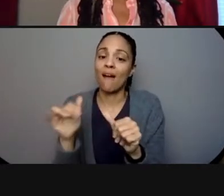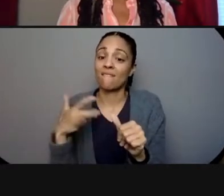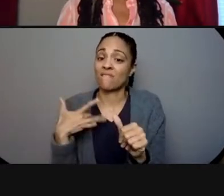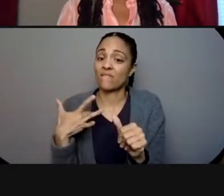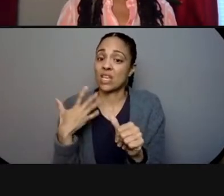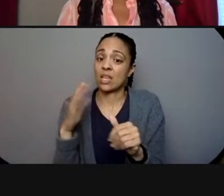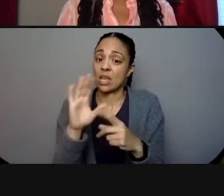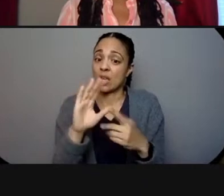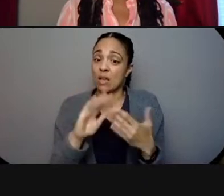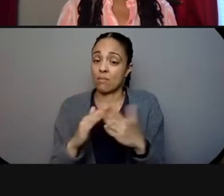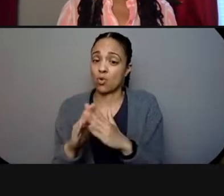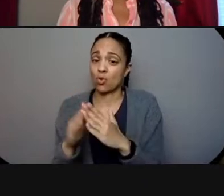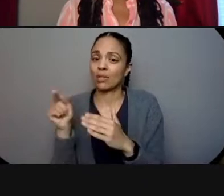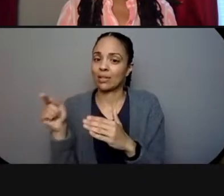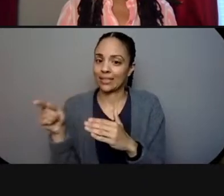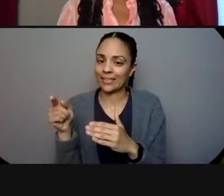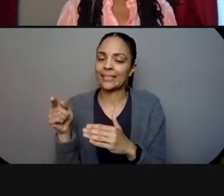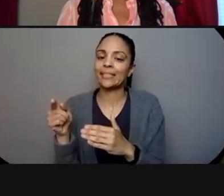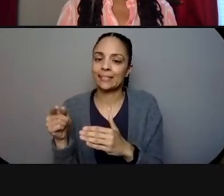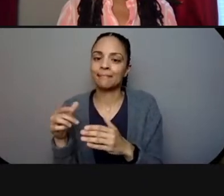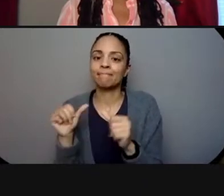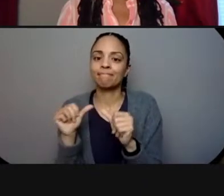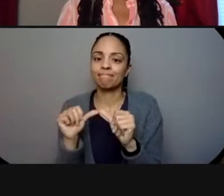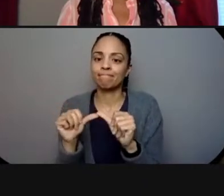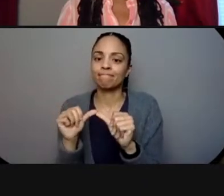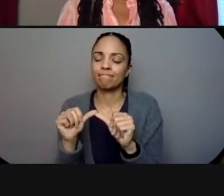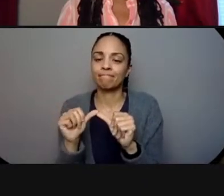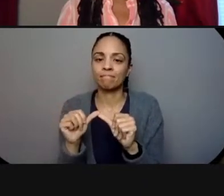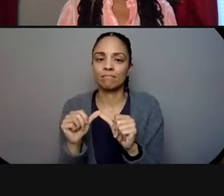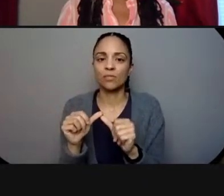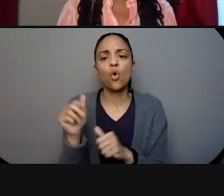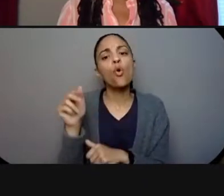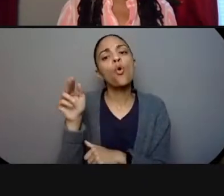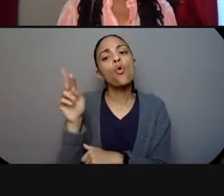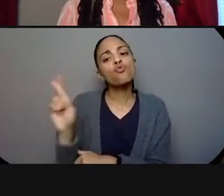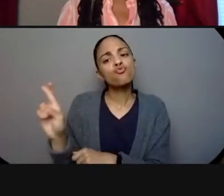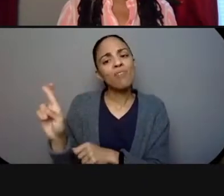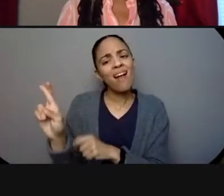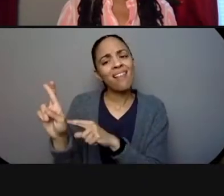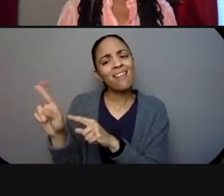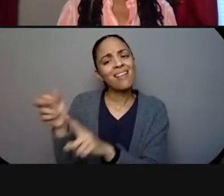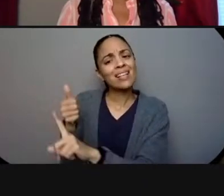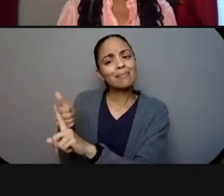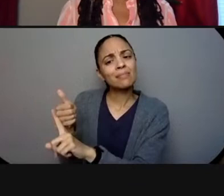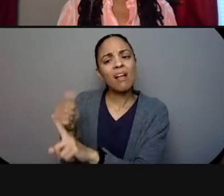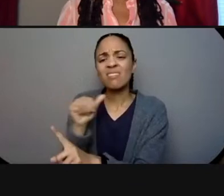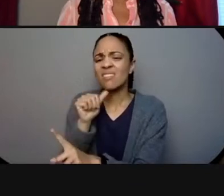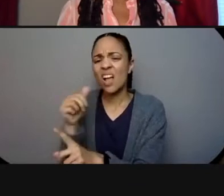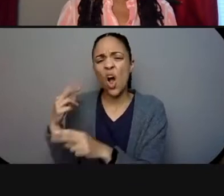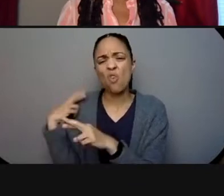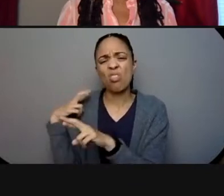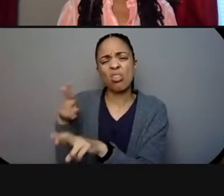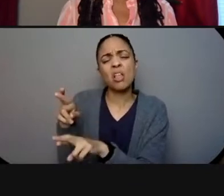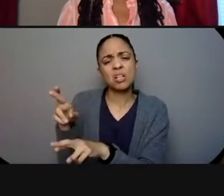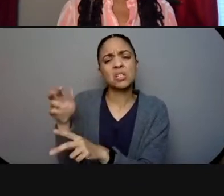our elders. He wasn't religious, but he believed in God, and he spoke of a higher